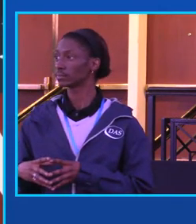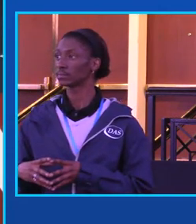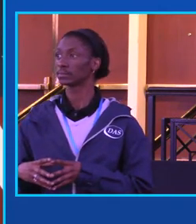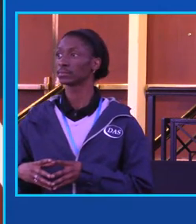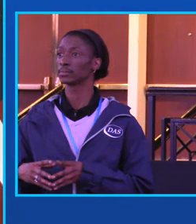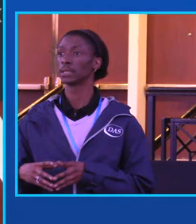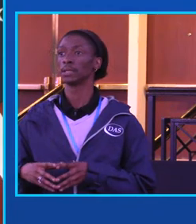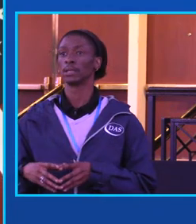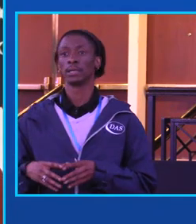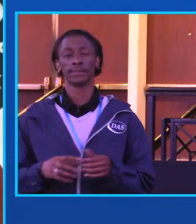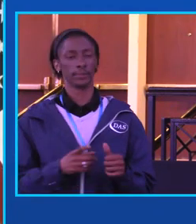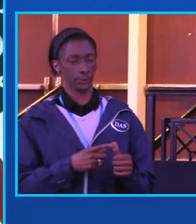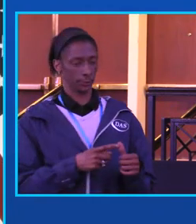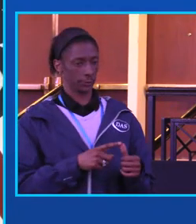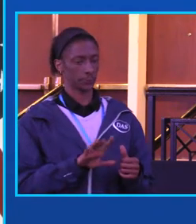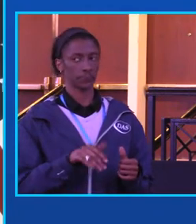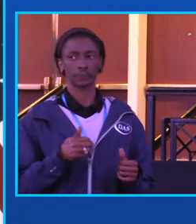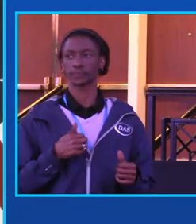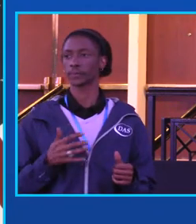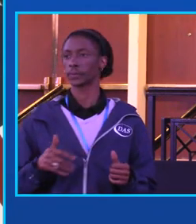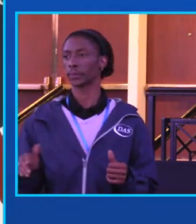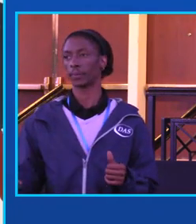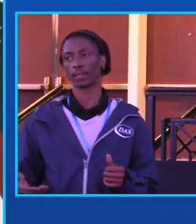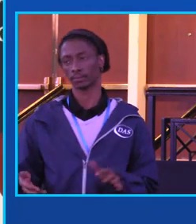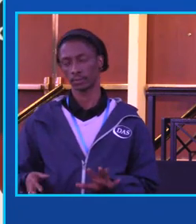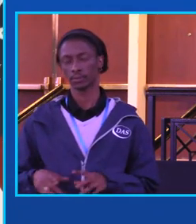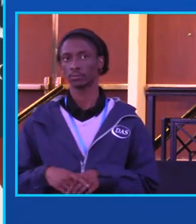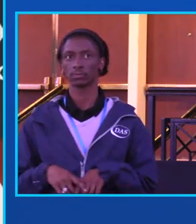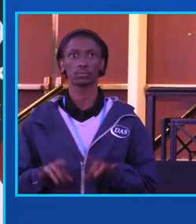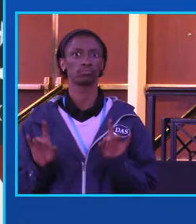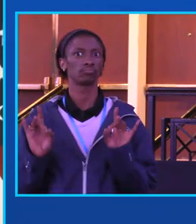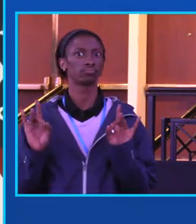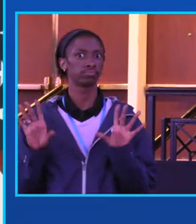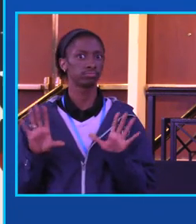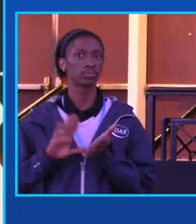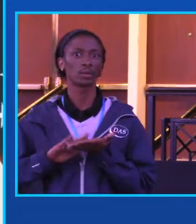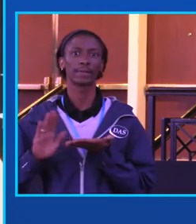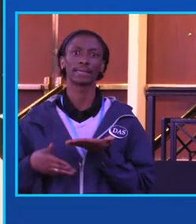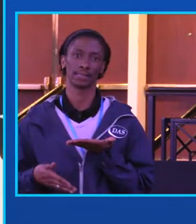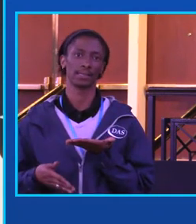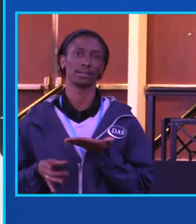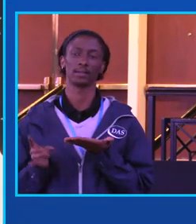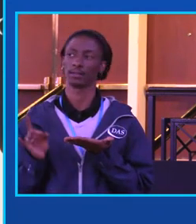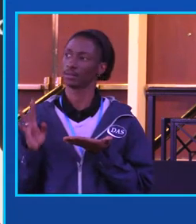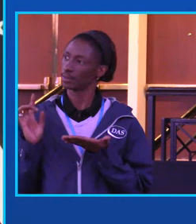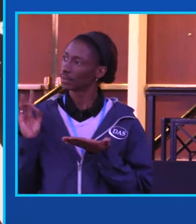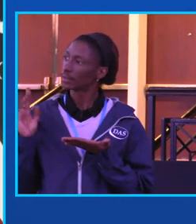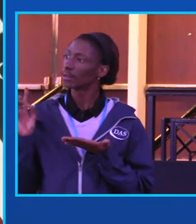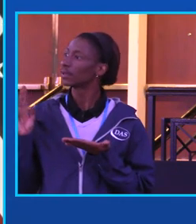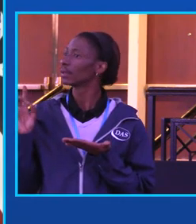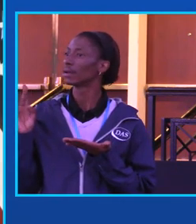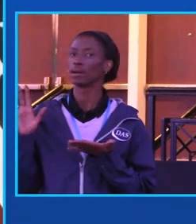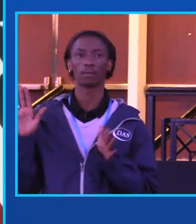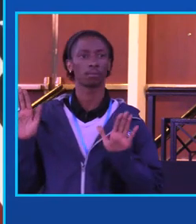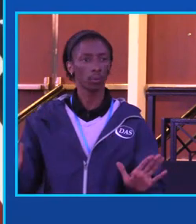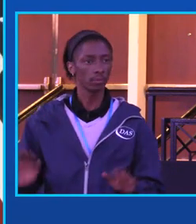First of all, let me welcome you. What a great weekend this has been. I mean, this has literally been